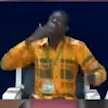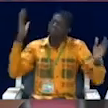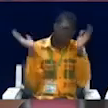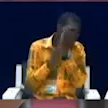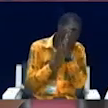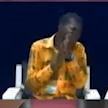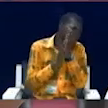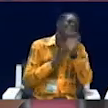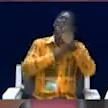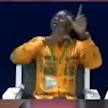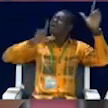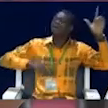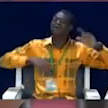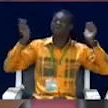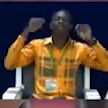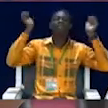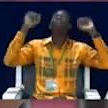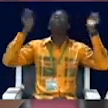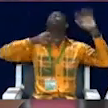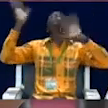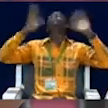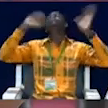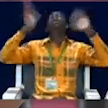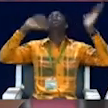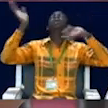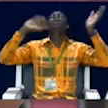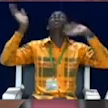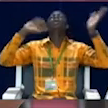the Lord.